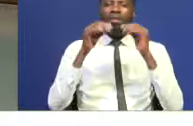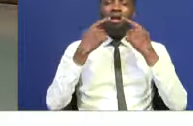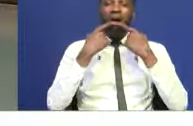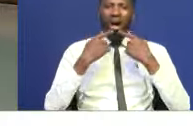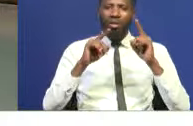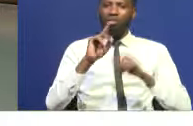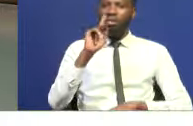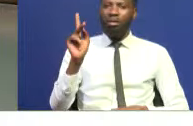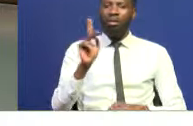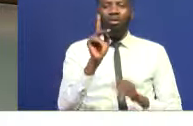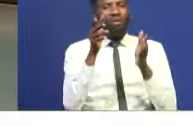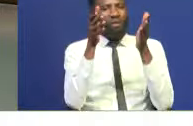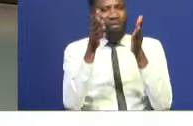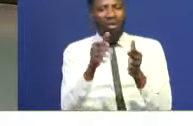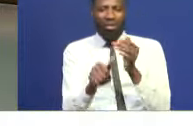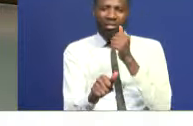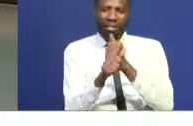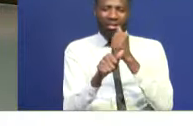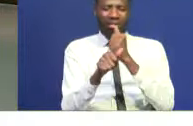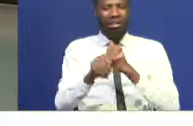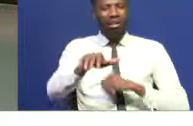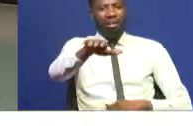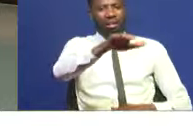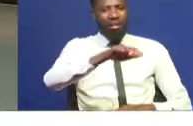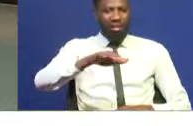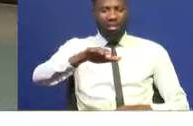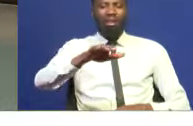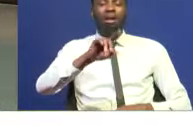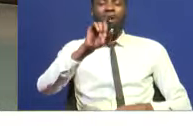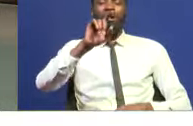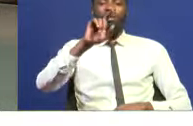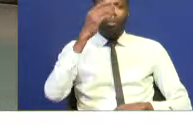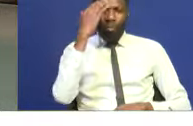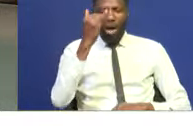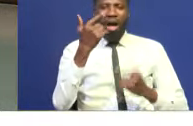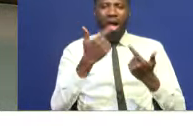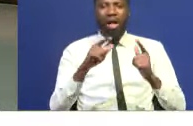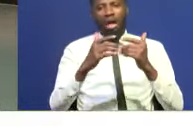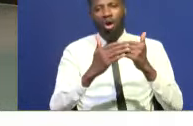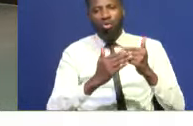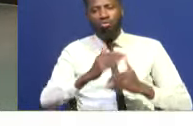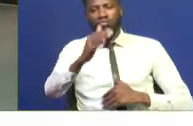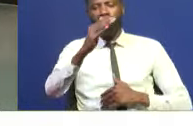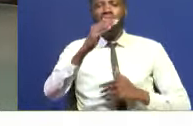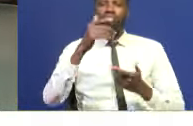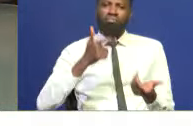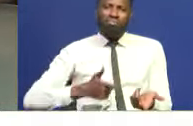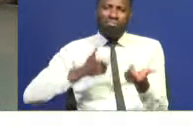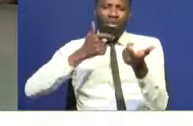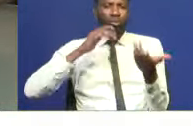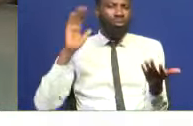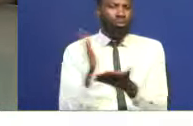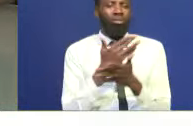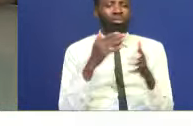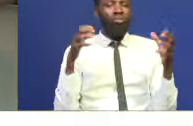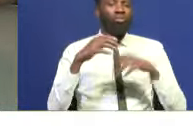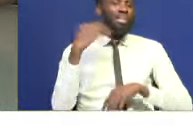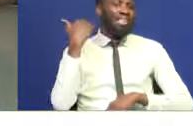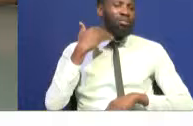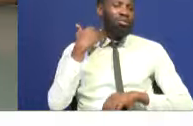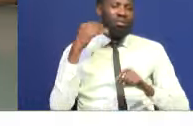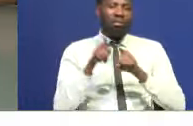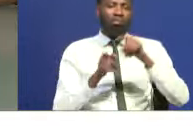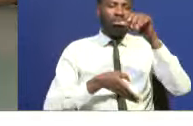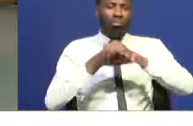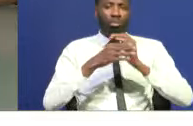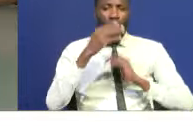Valley a dangerous and disturbed zone to pave way for disarmament and the flushing out of criminals that are terrorizing